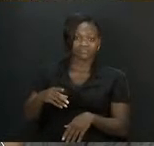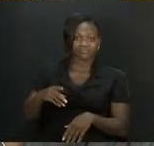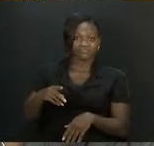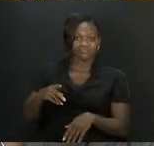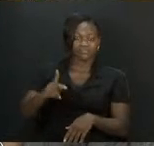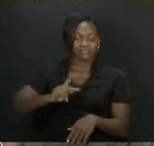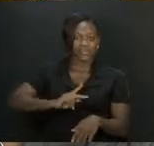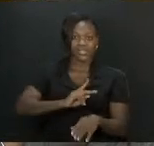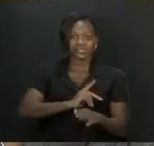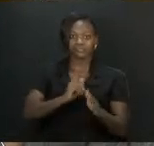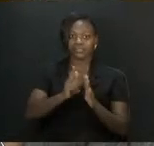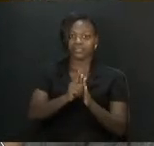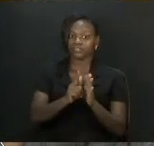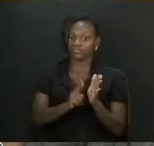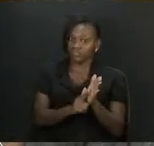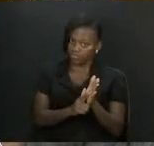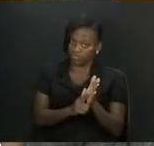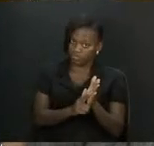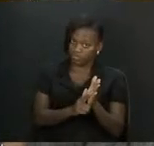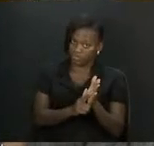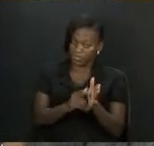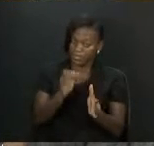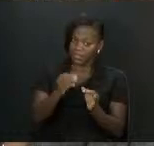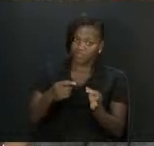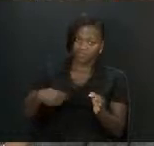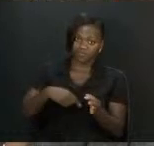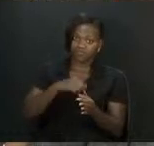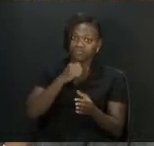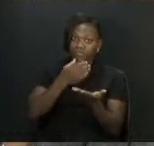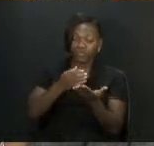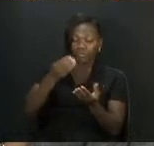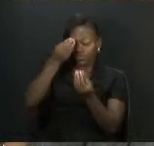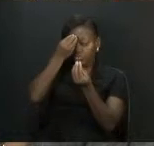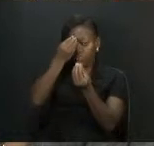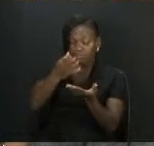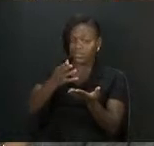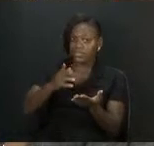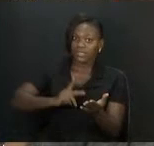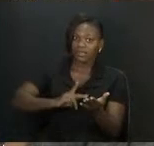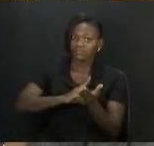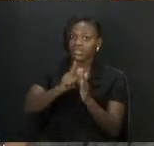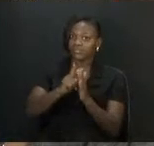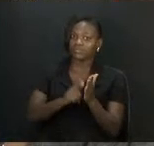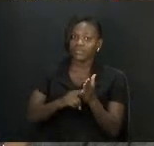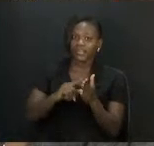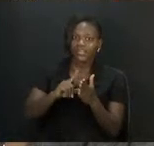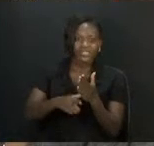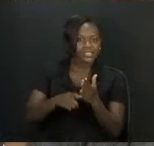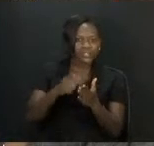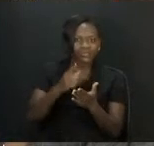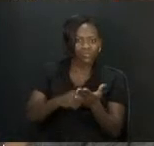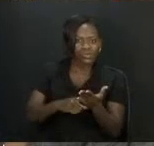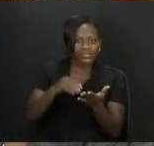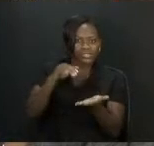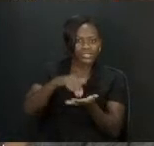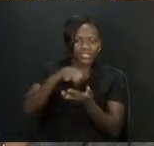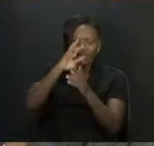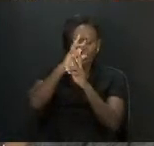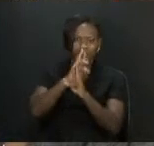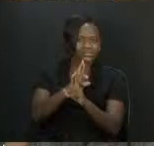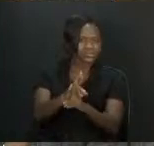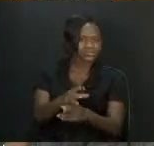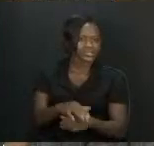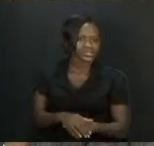standing orders, we don't want to respect it, then I don't know what else we can respect again.